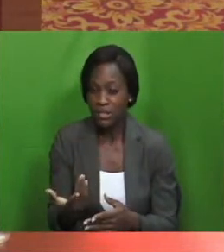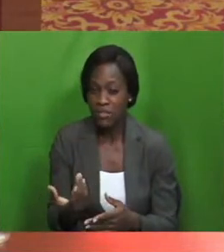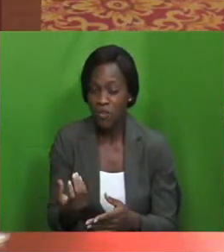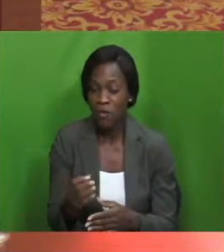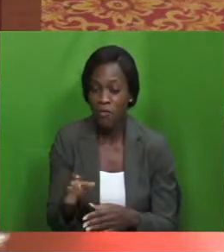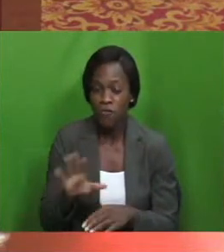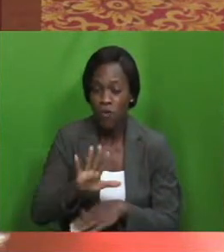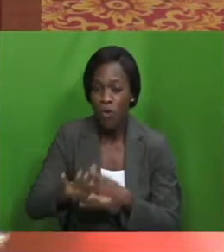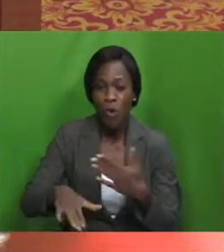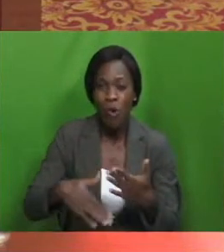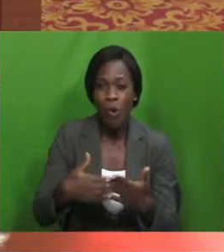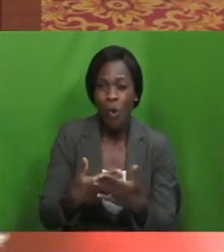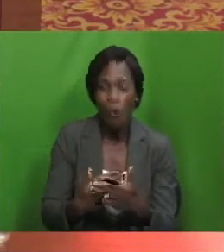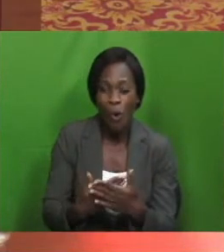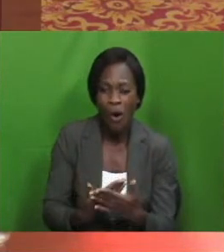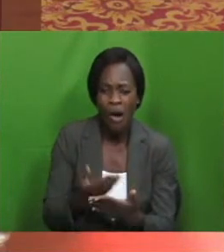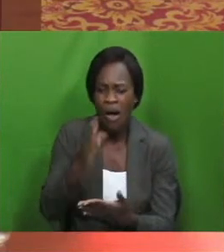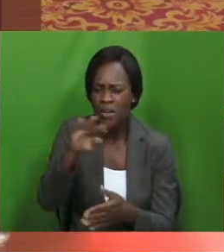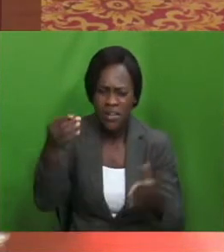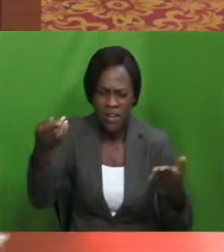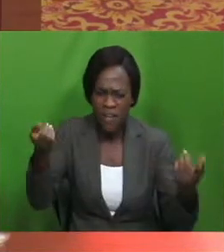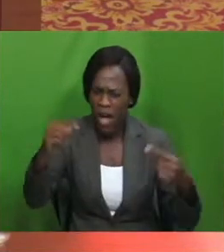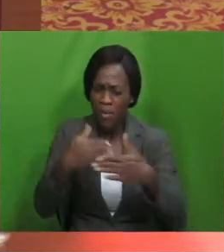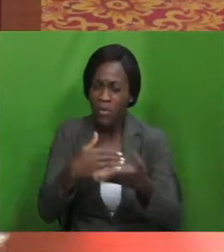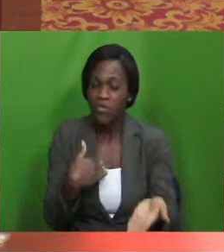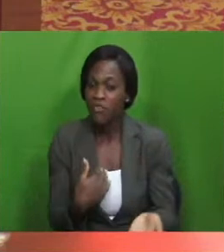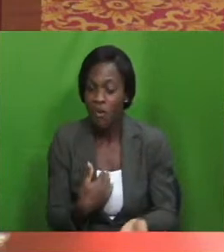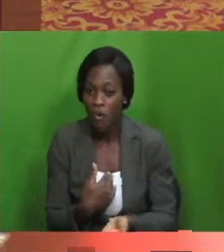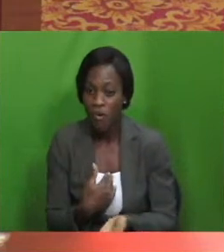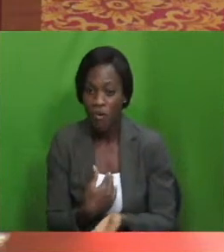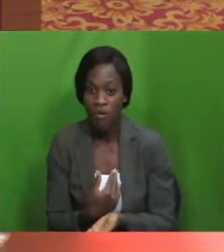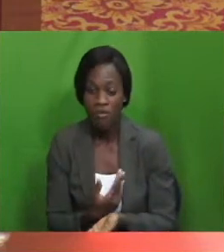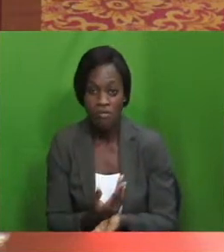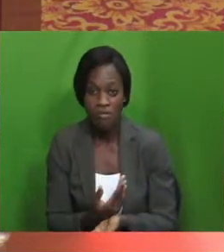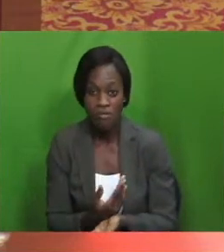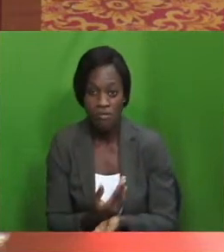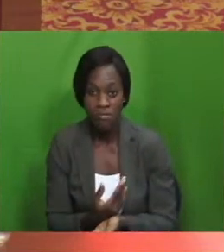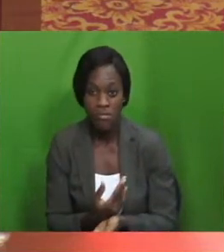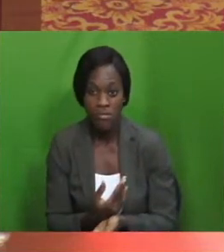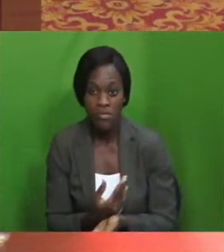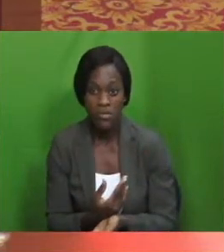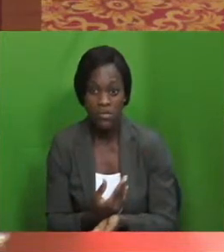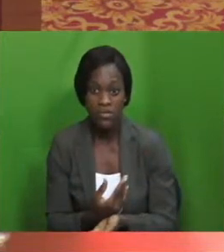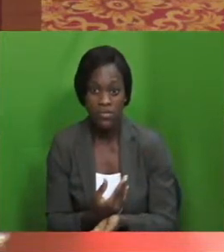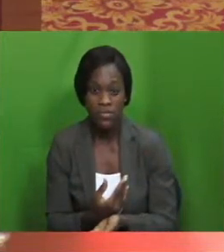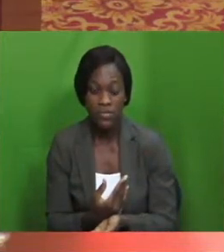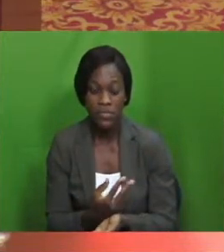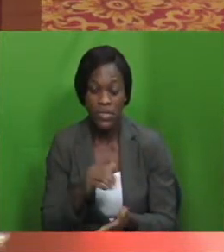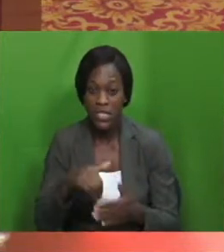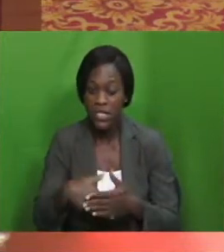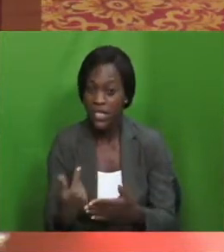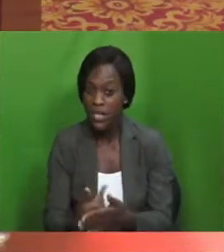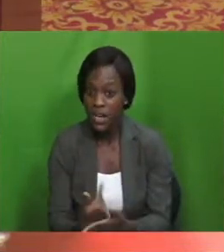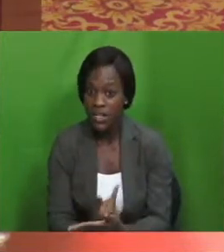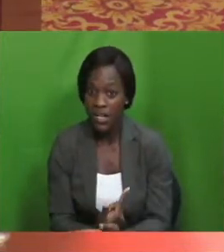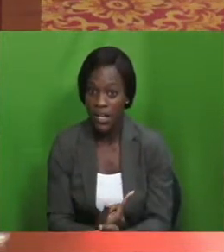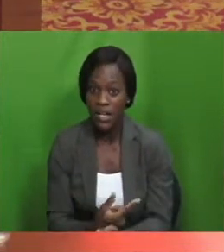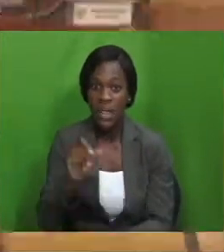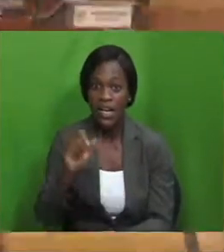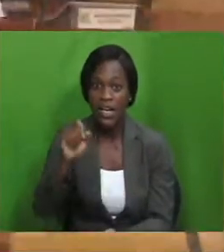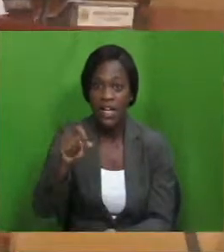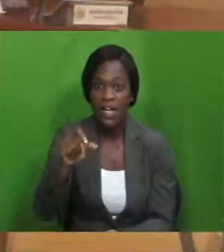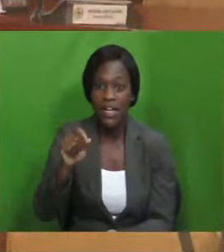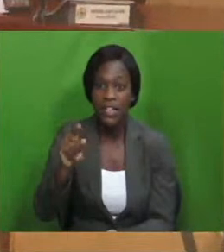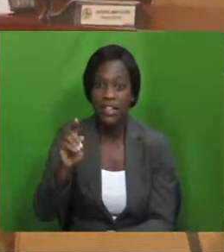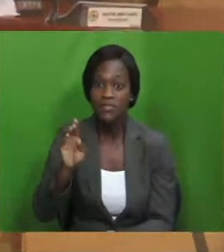is unprecedented. It's unprecedented in the history of this country. 11 billion.